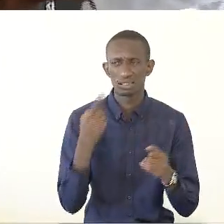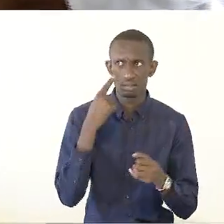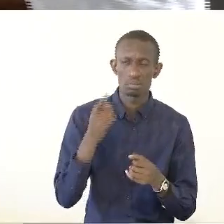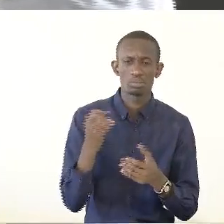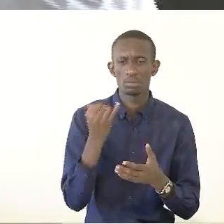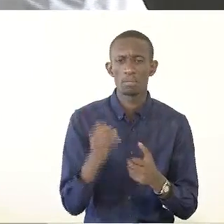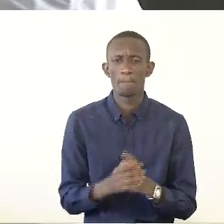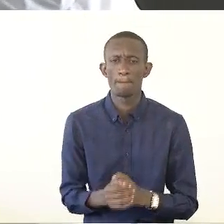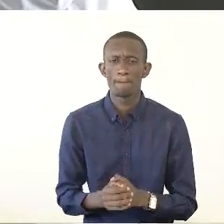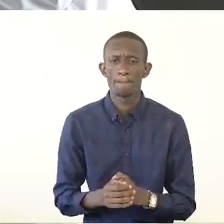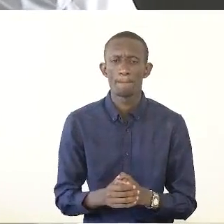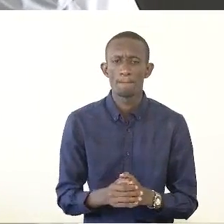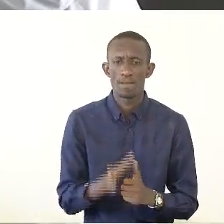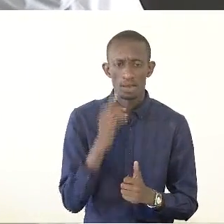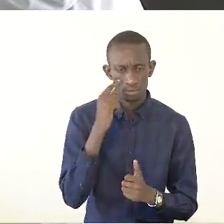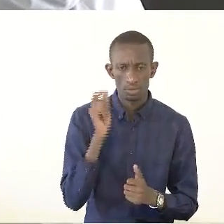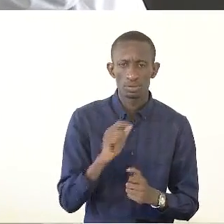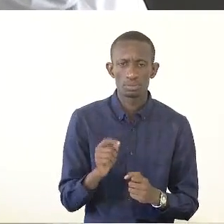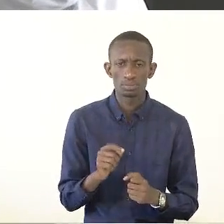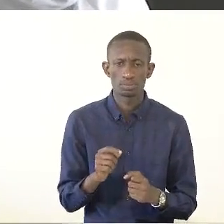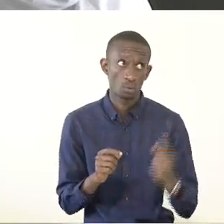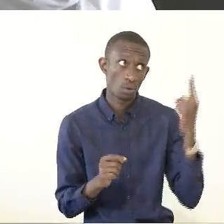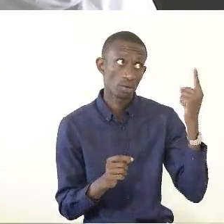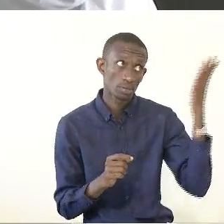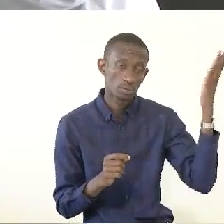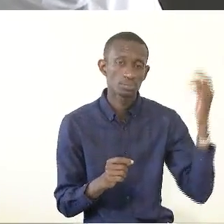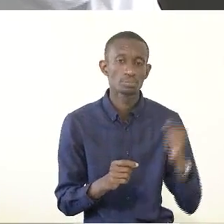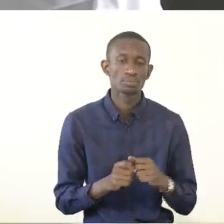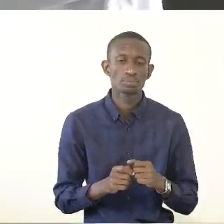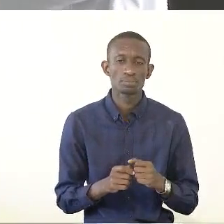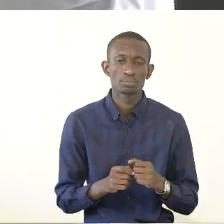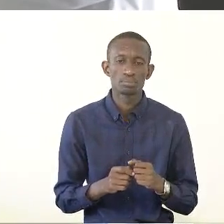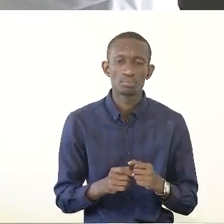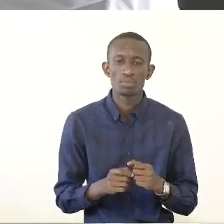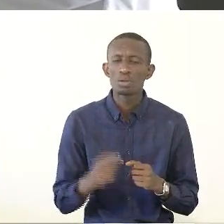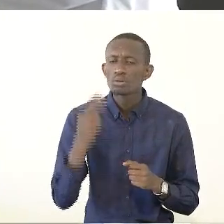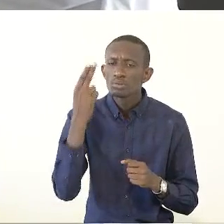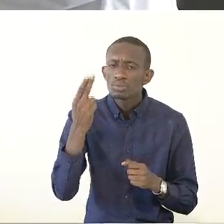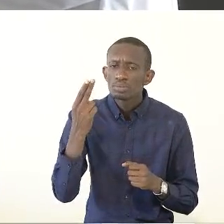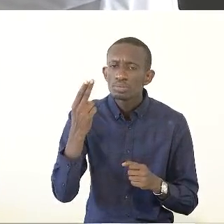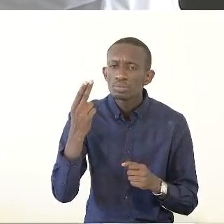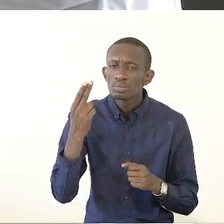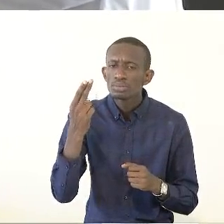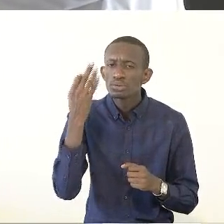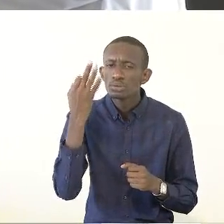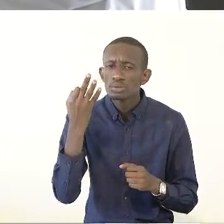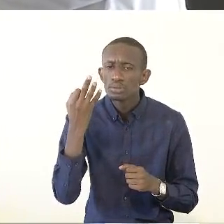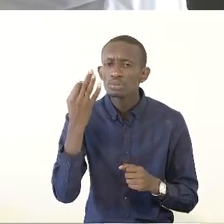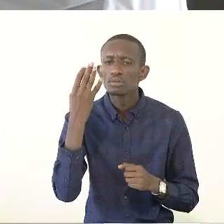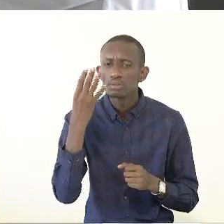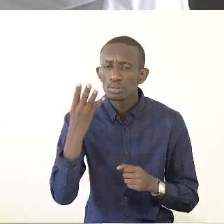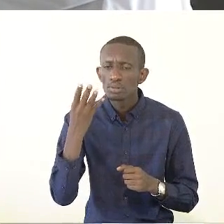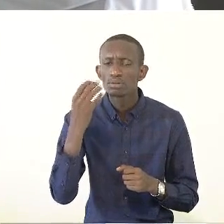graduations. And let's put one here, and this is a 2, 3, 4, 5, 6,